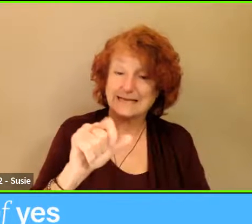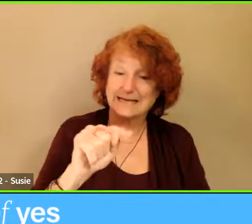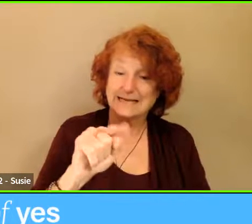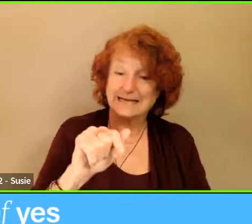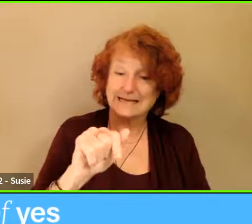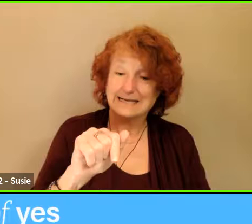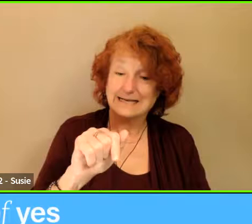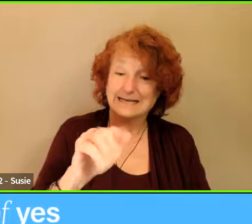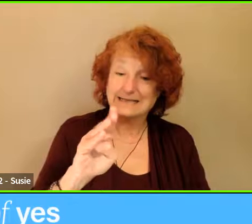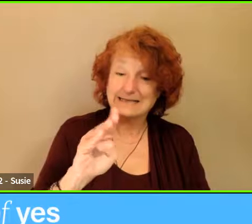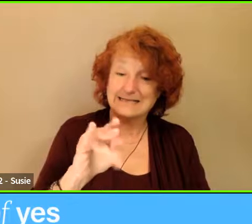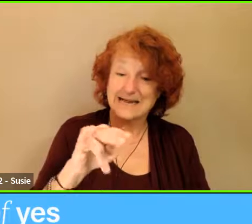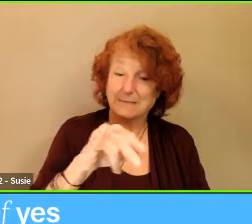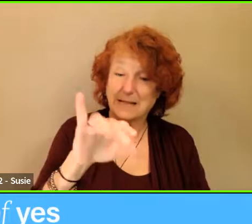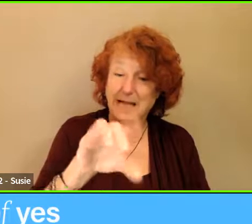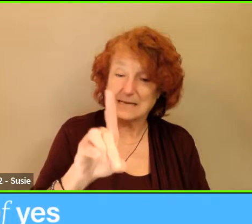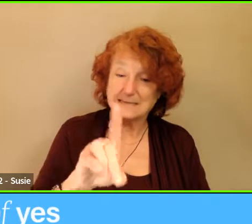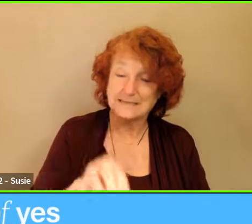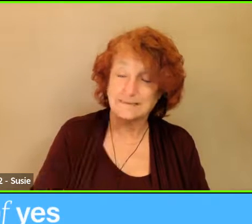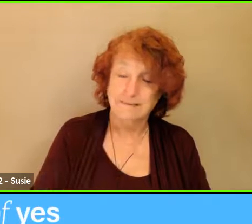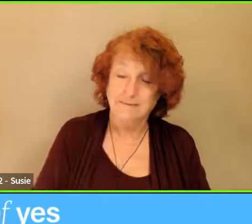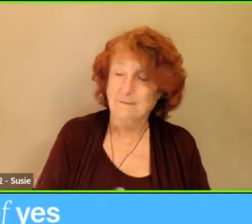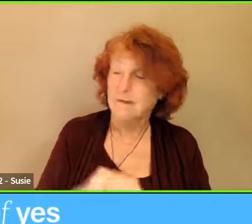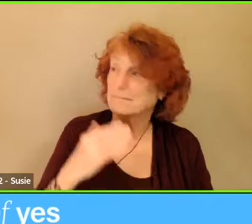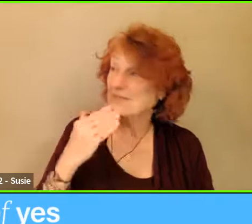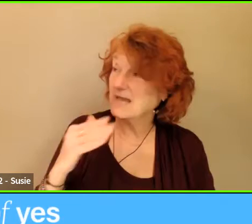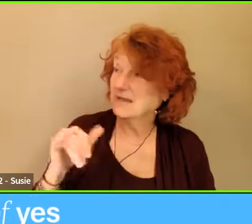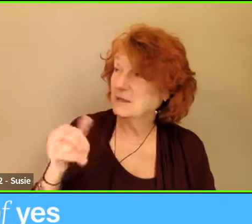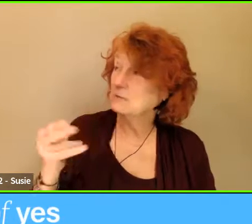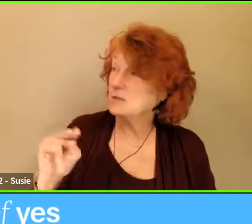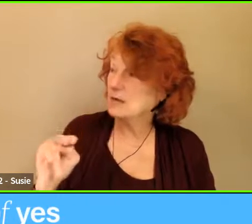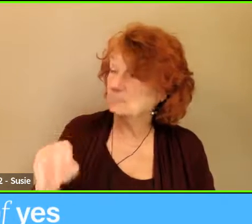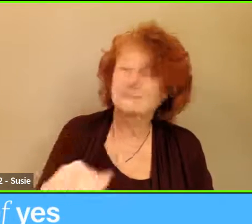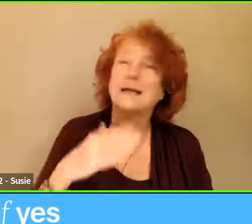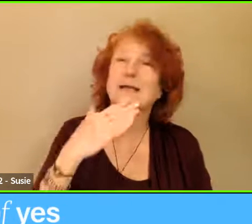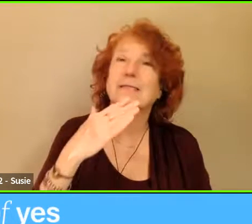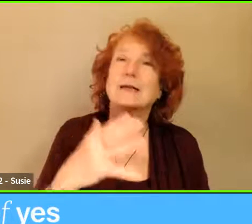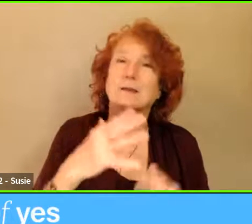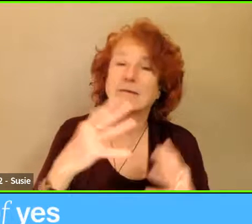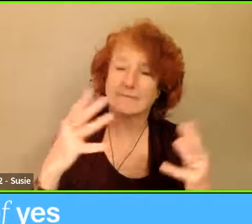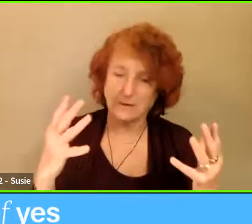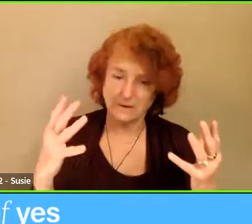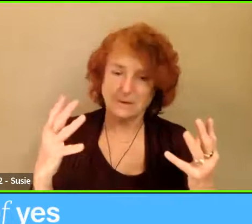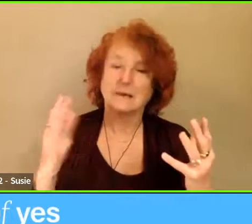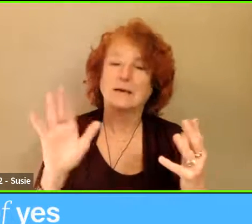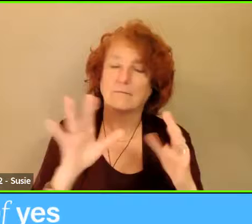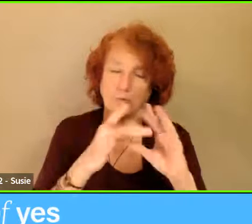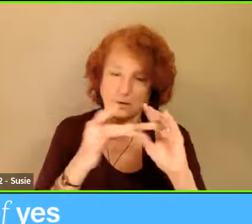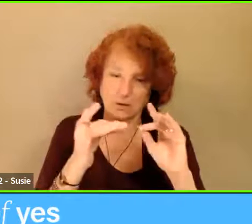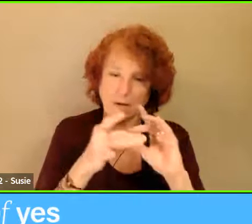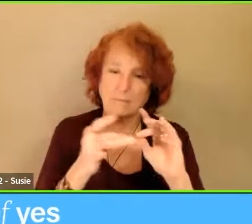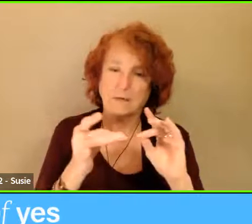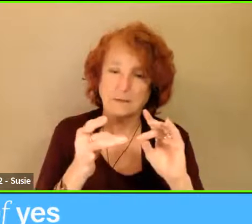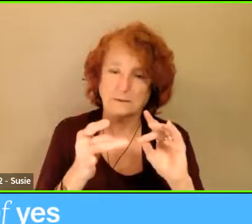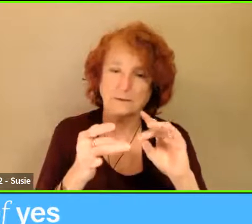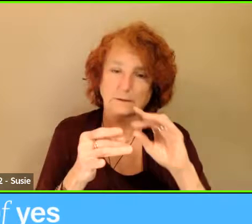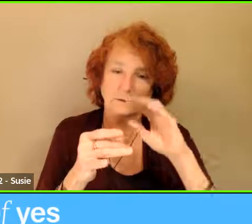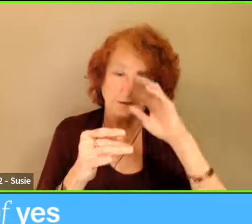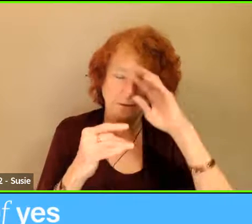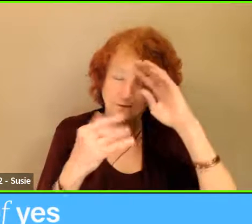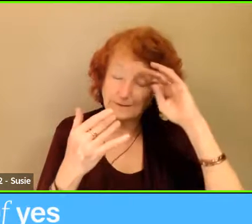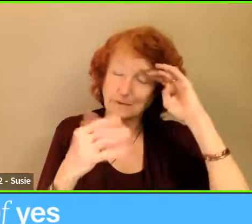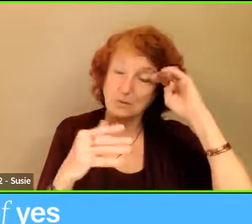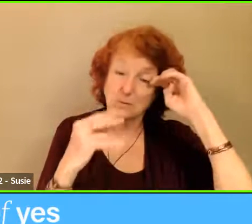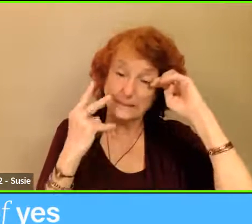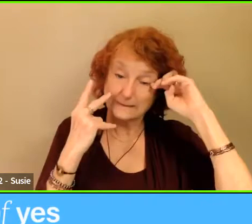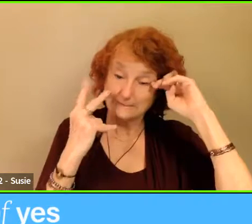were. Yes. Thank you. Thank you very much for those comments. We have seen